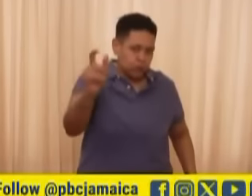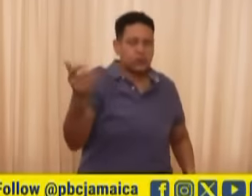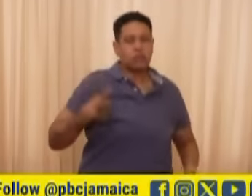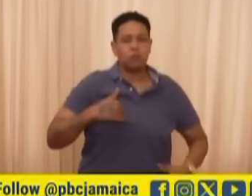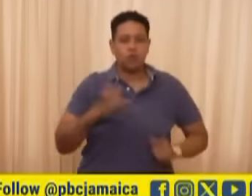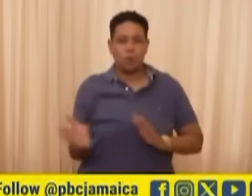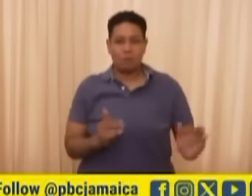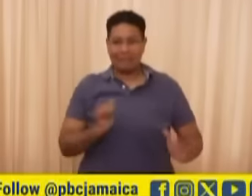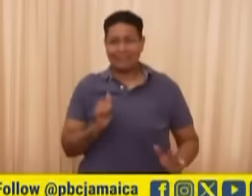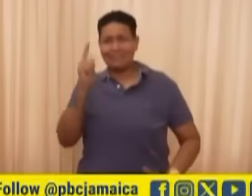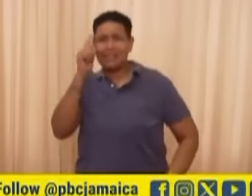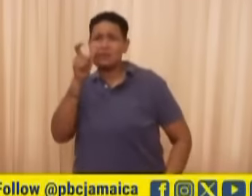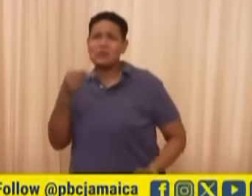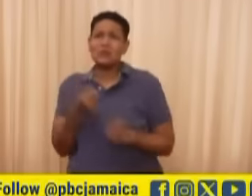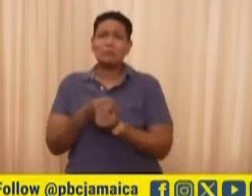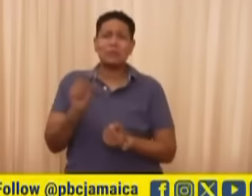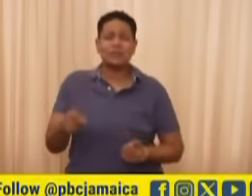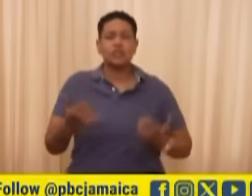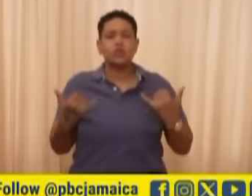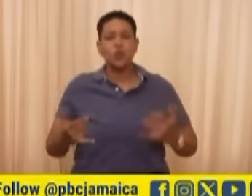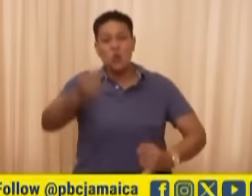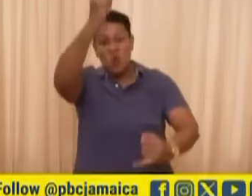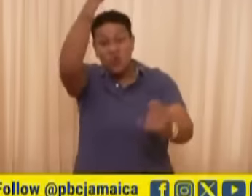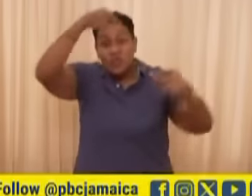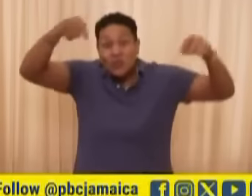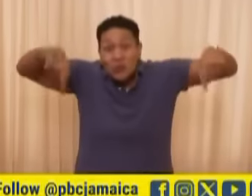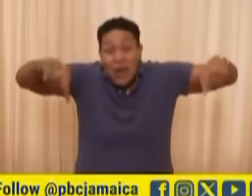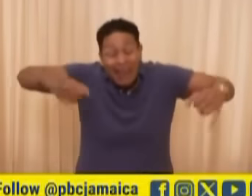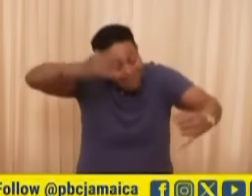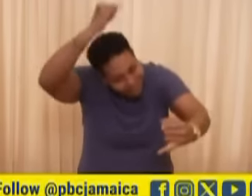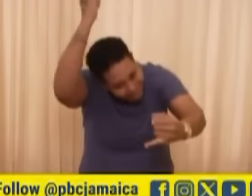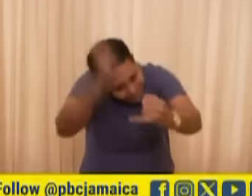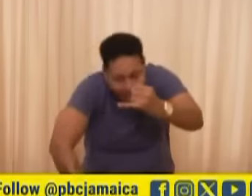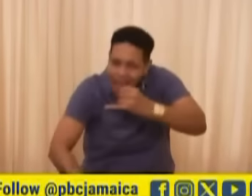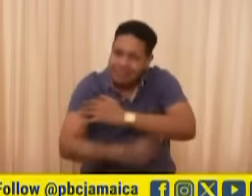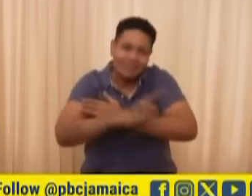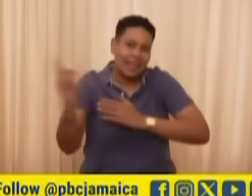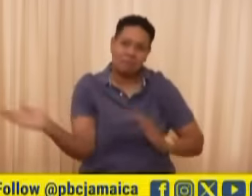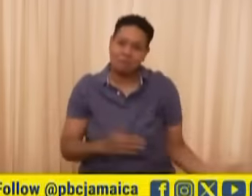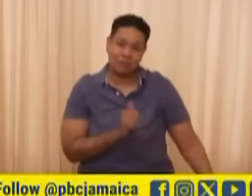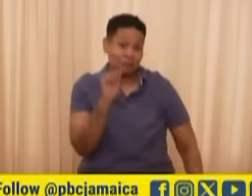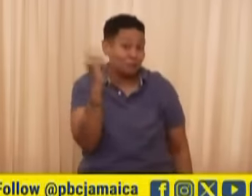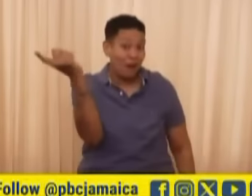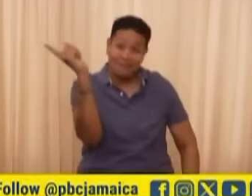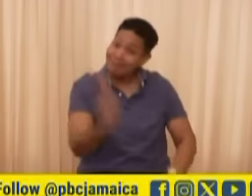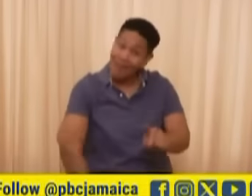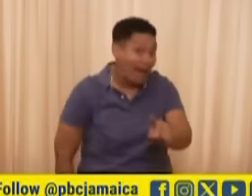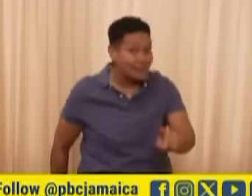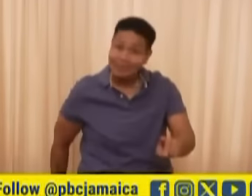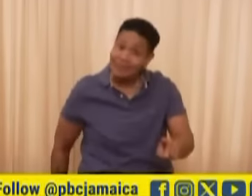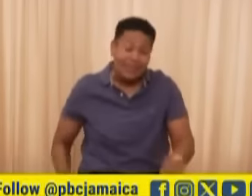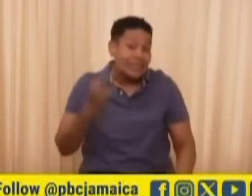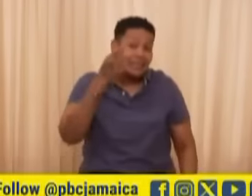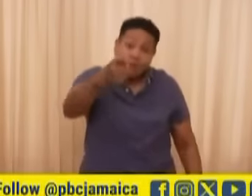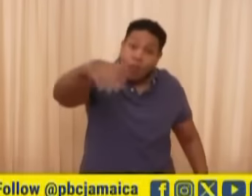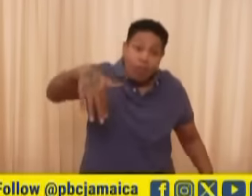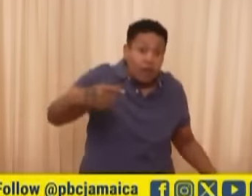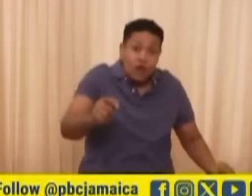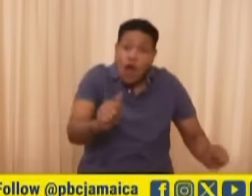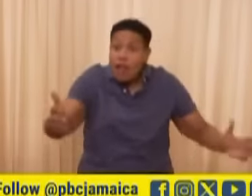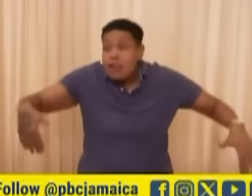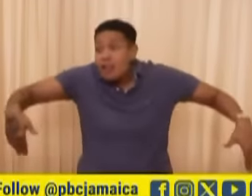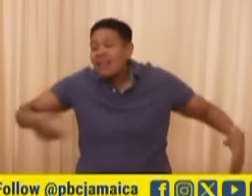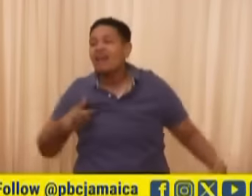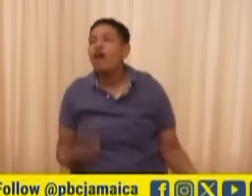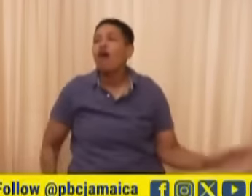as we prepare. Today is your last day to prepare for this hurricane. If you have not done anything